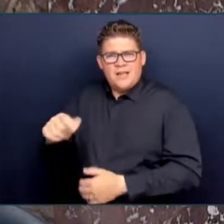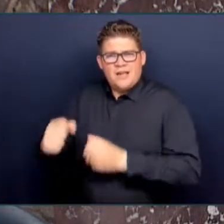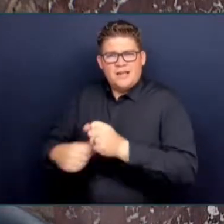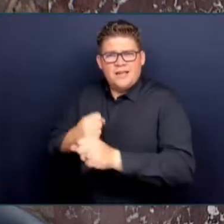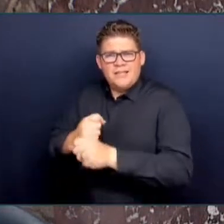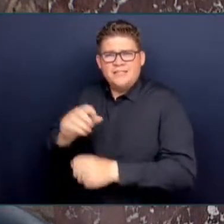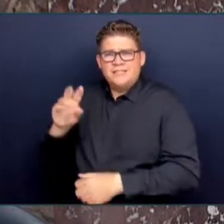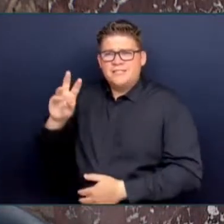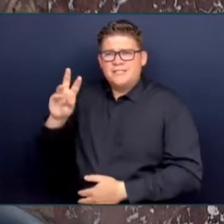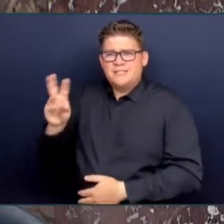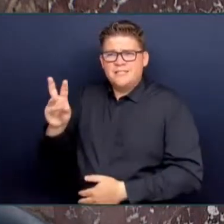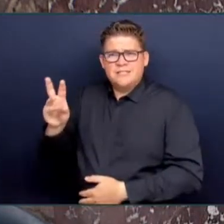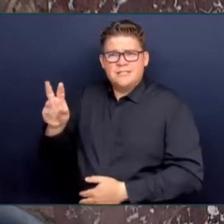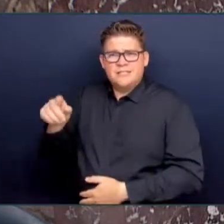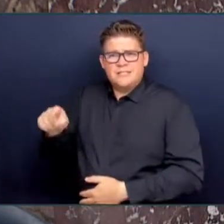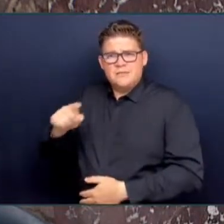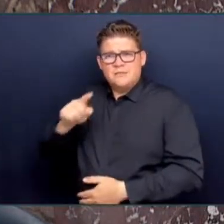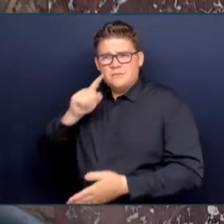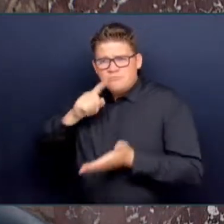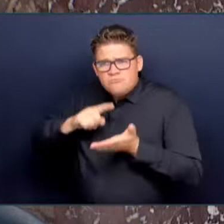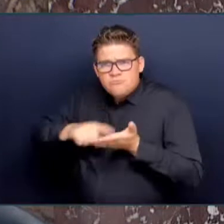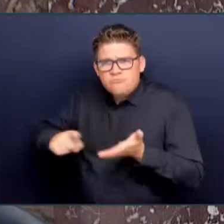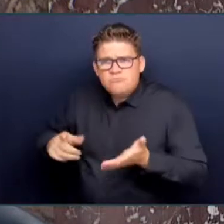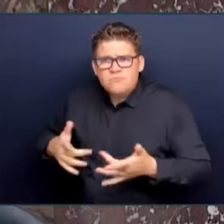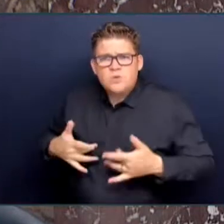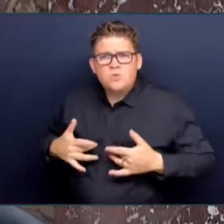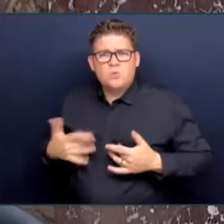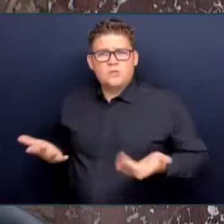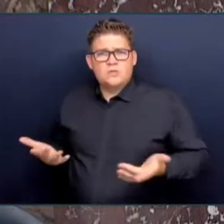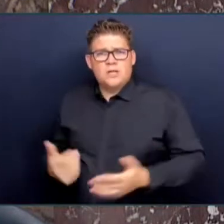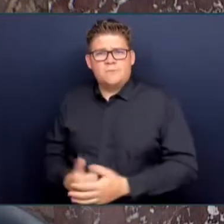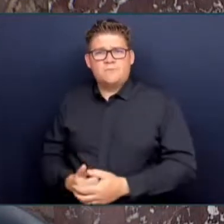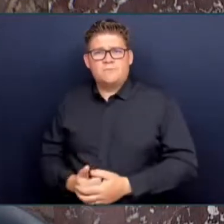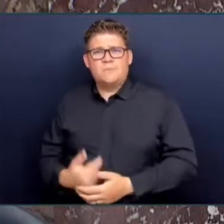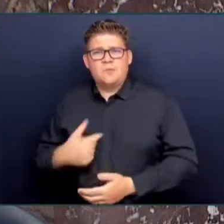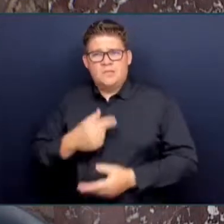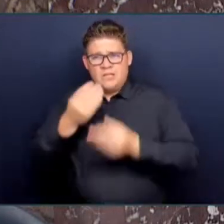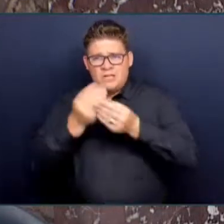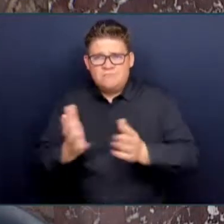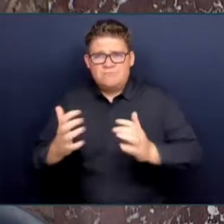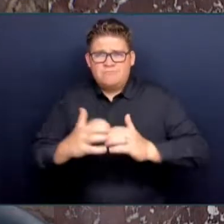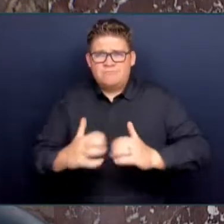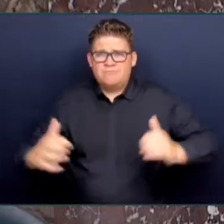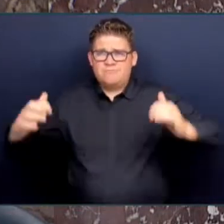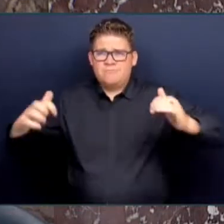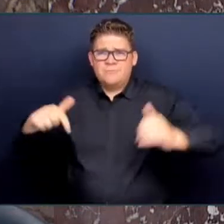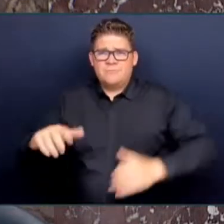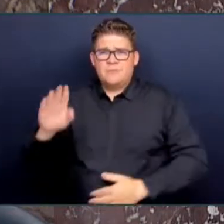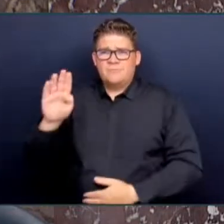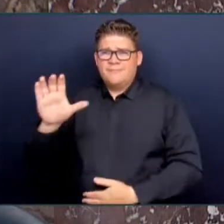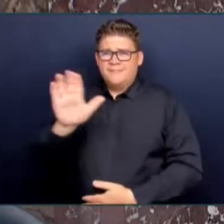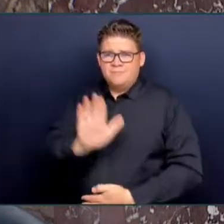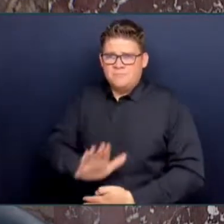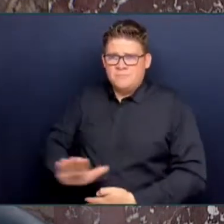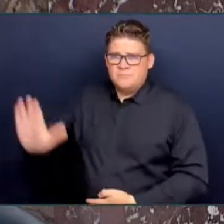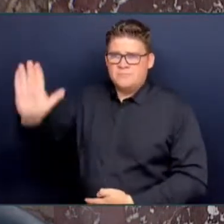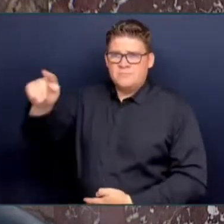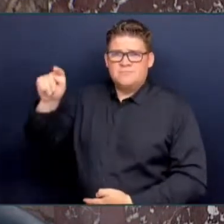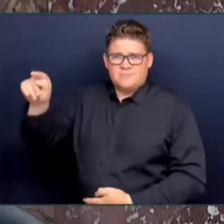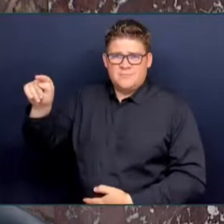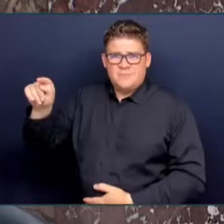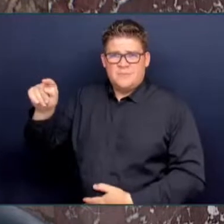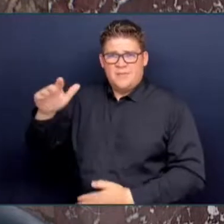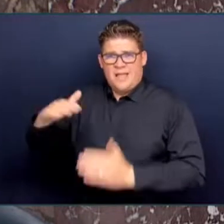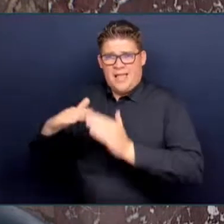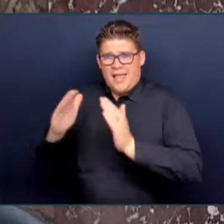tell the House that British Columbia now enjoys the highest housing prices in North America, 3rd highest on the